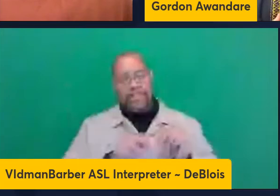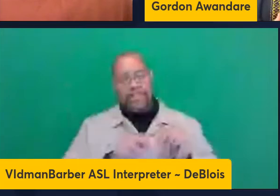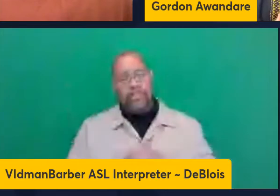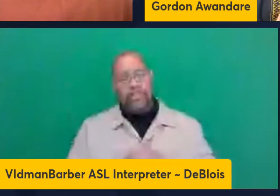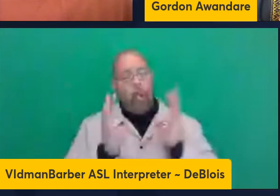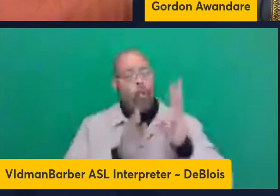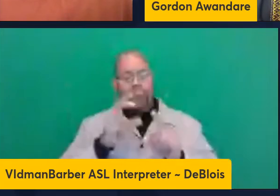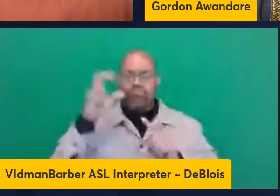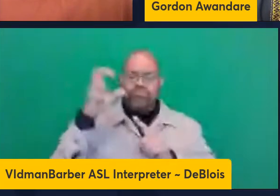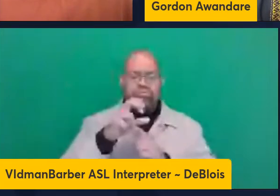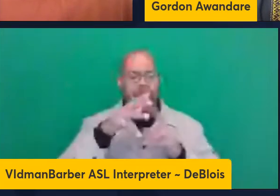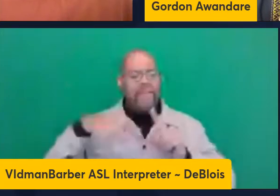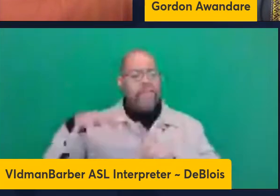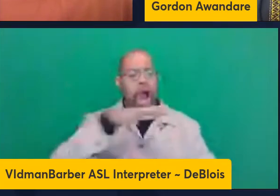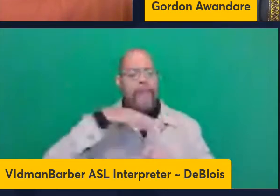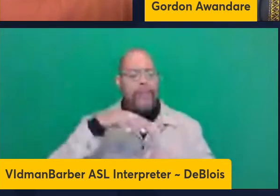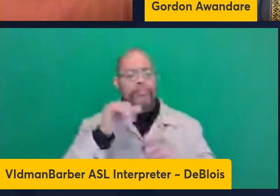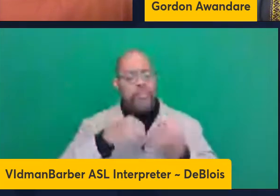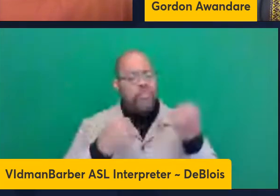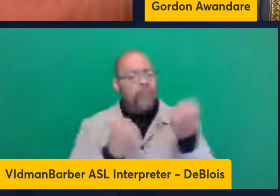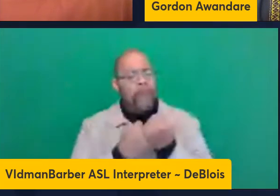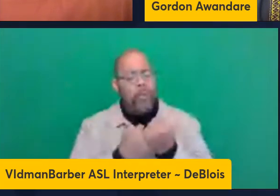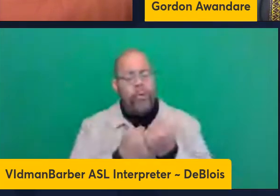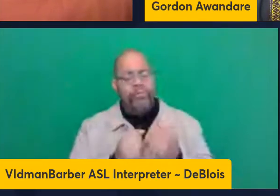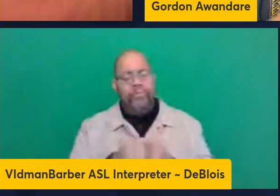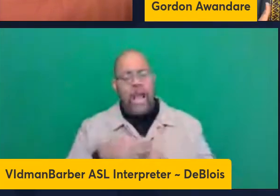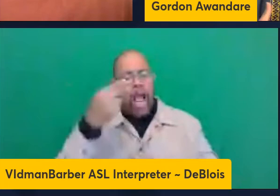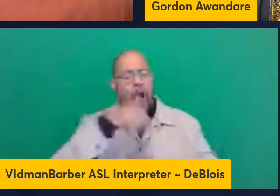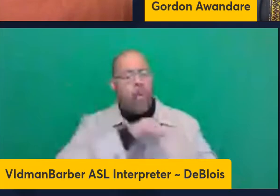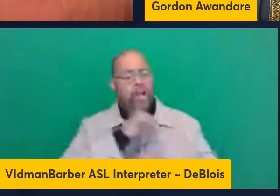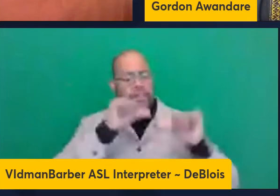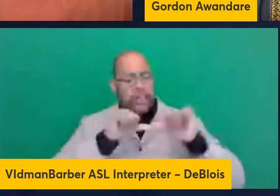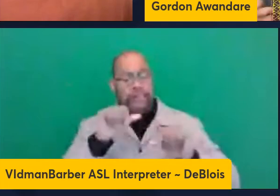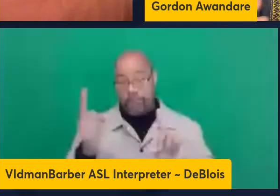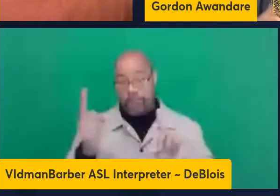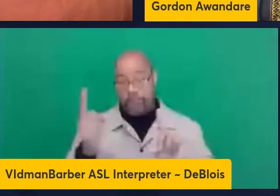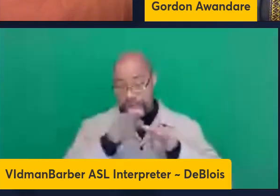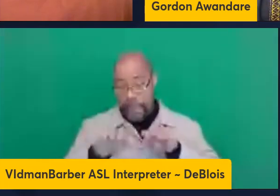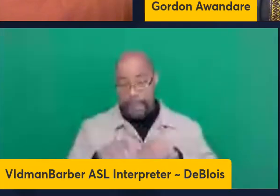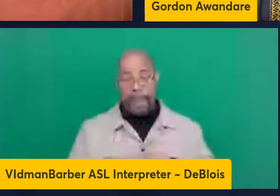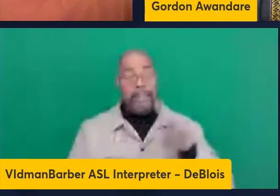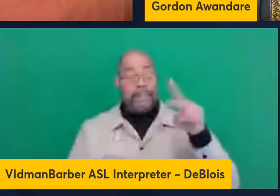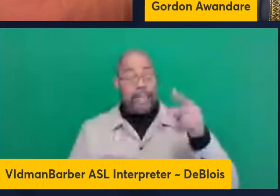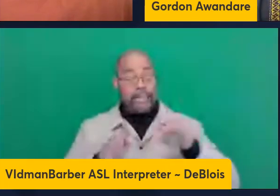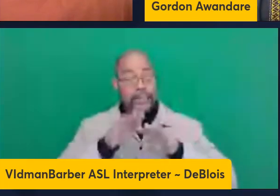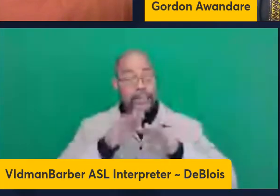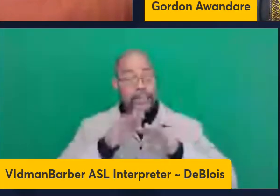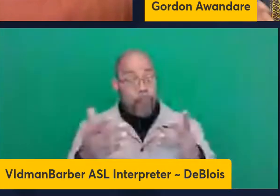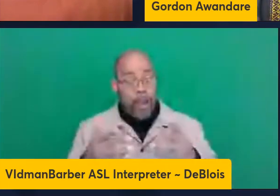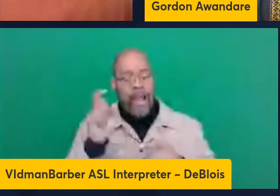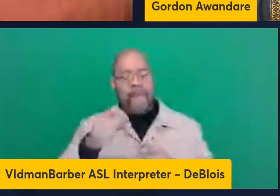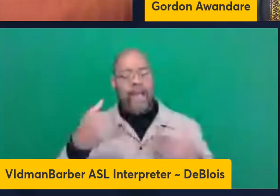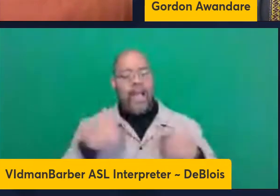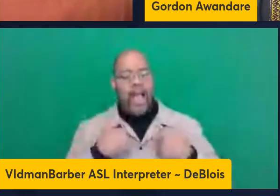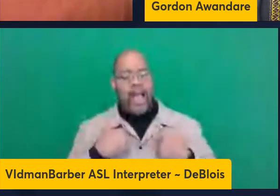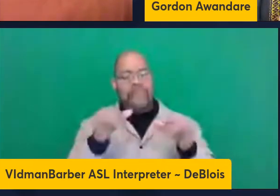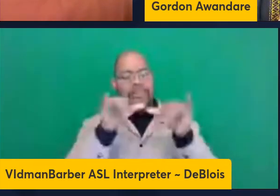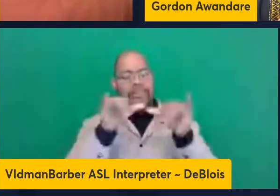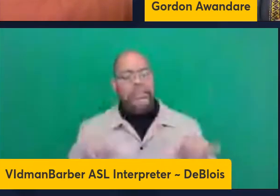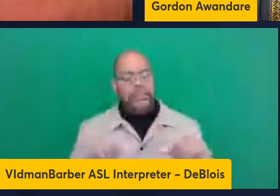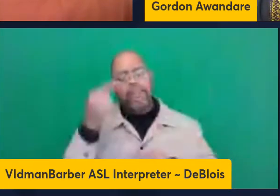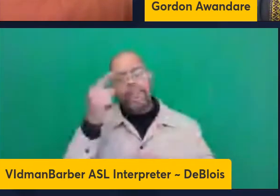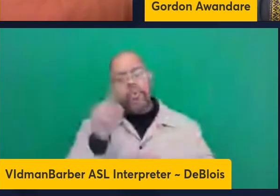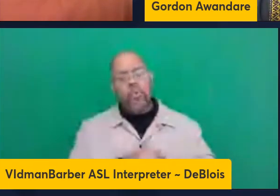world-class environment that can support high quality science. That's the first thing. Second thing is that you have to have a system